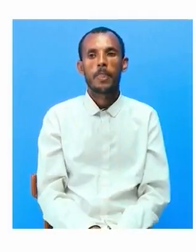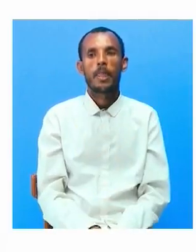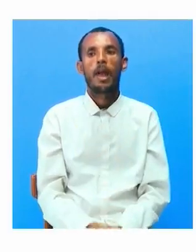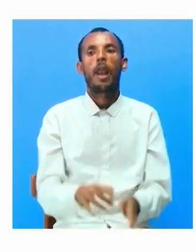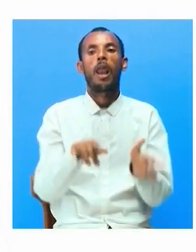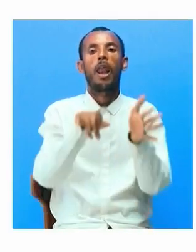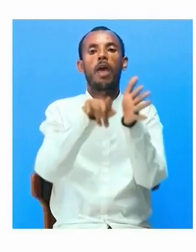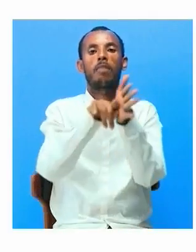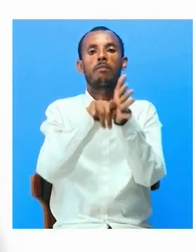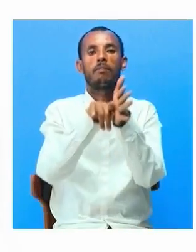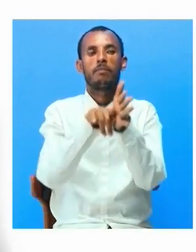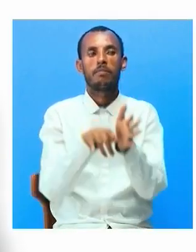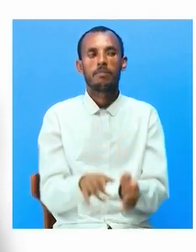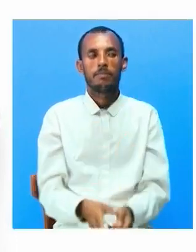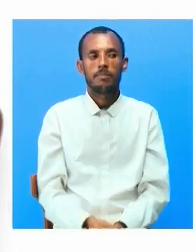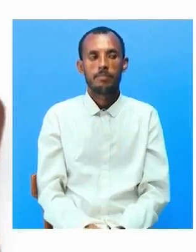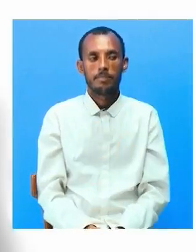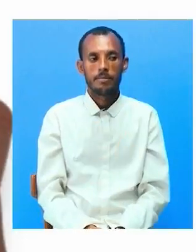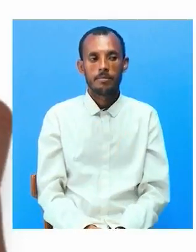is negative.